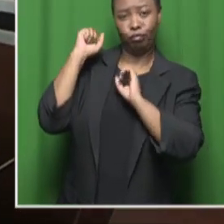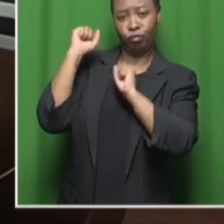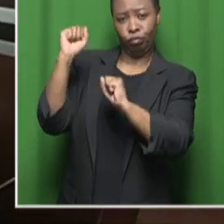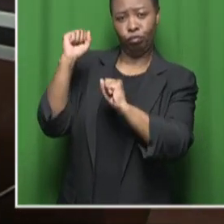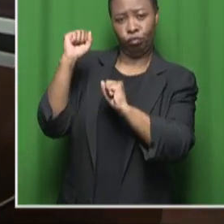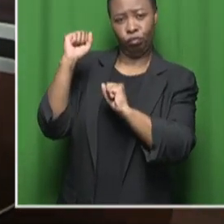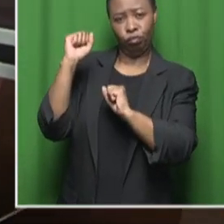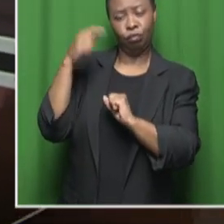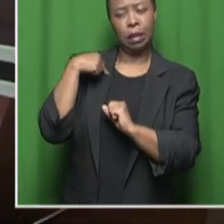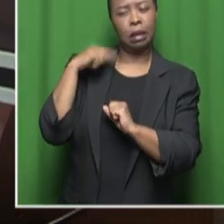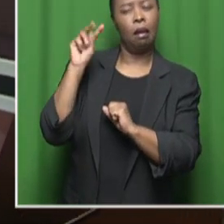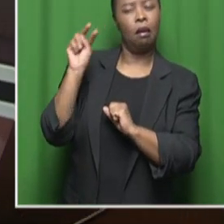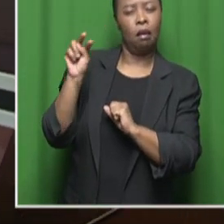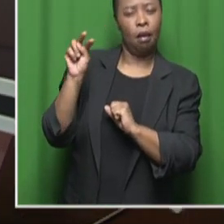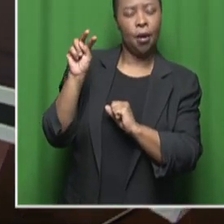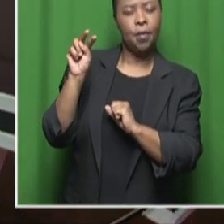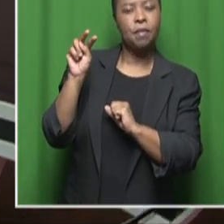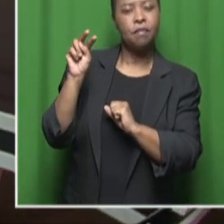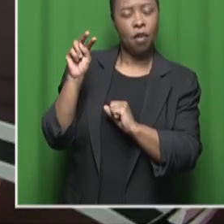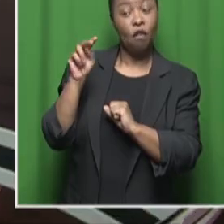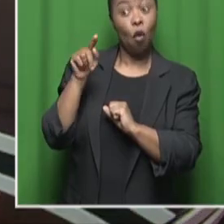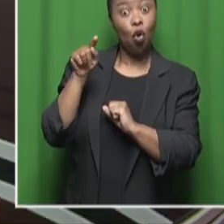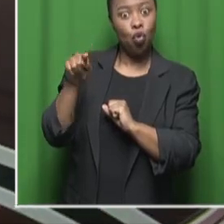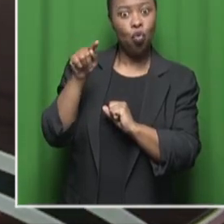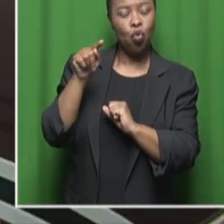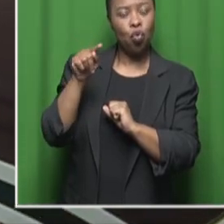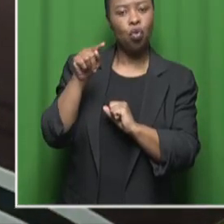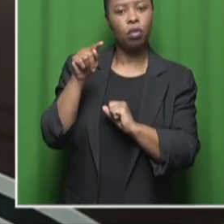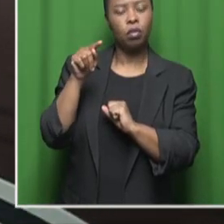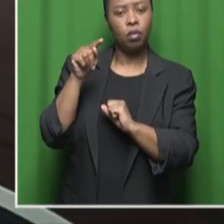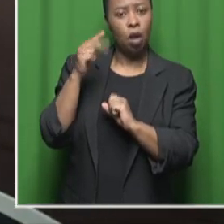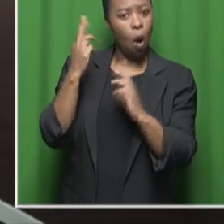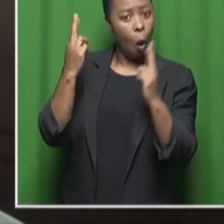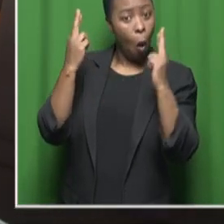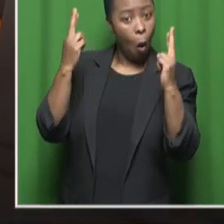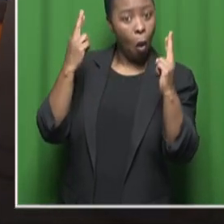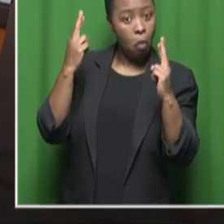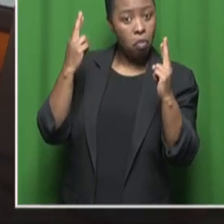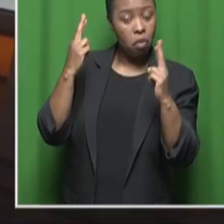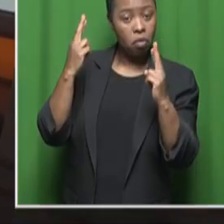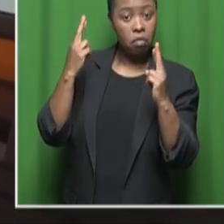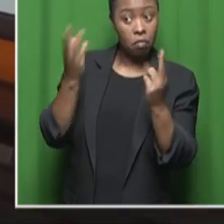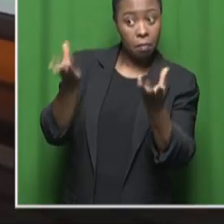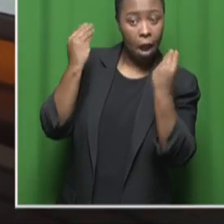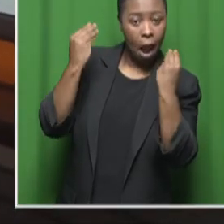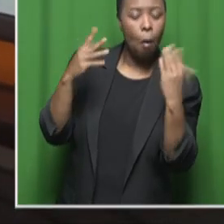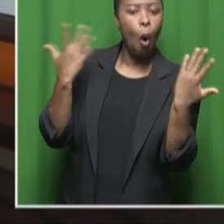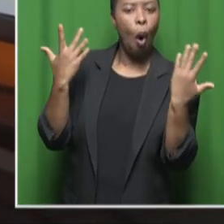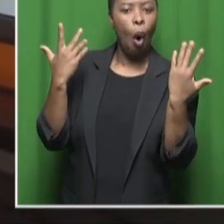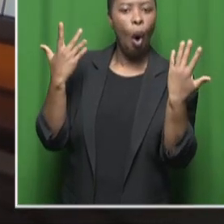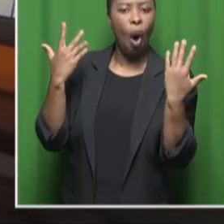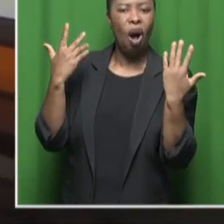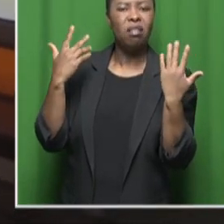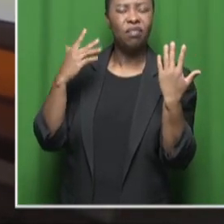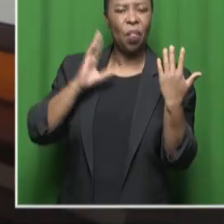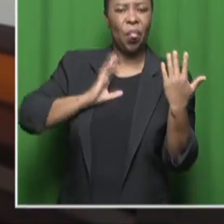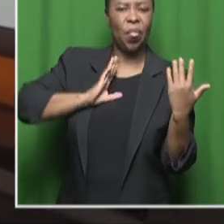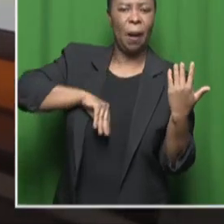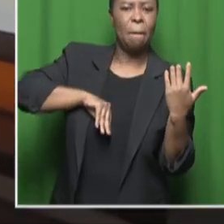at whether what emerged for you then left you with more hope or more despair. And if so, how do